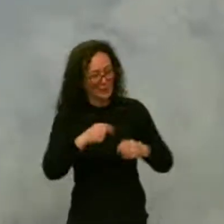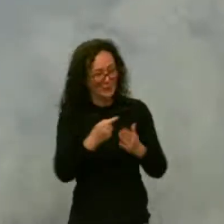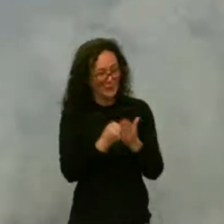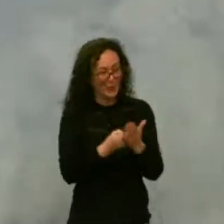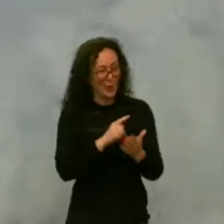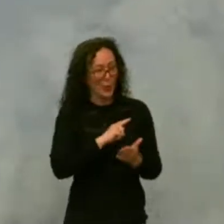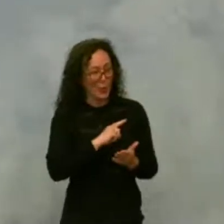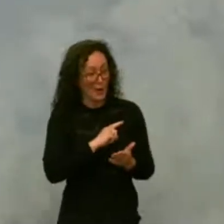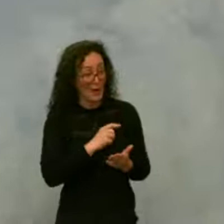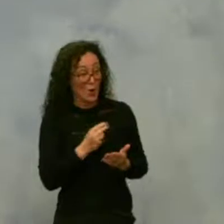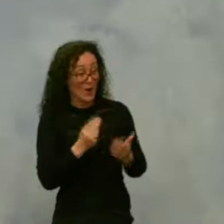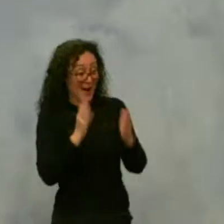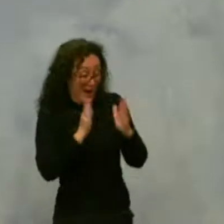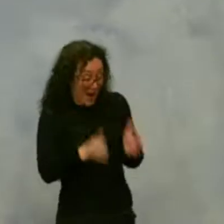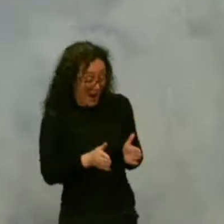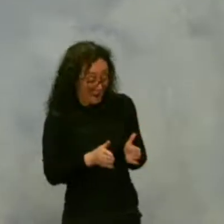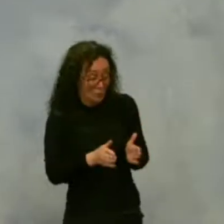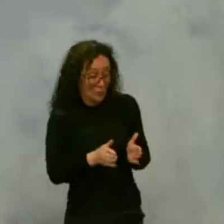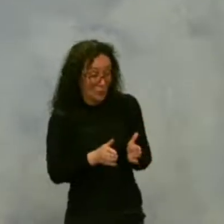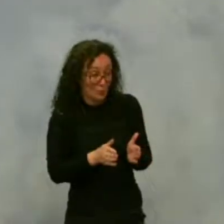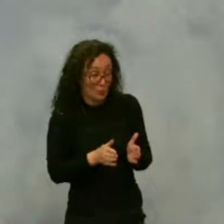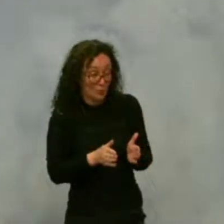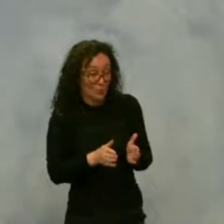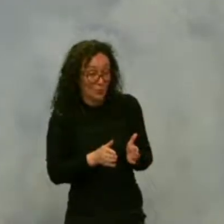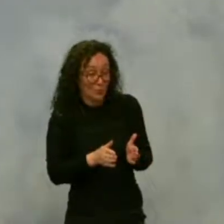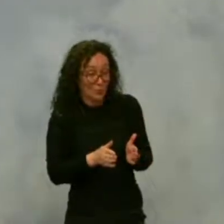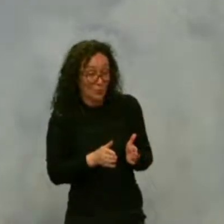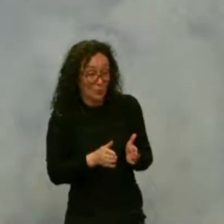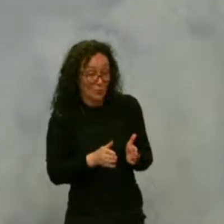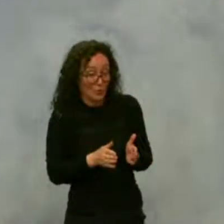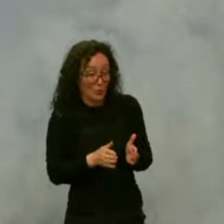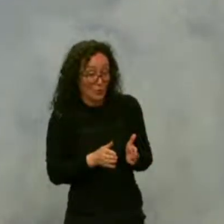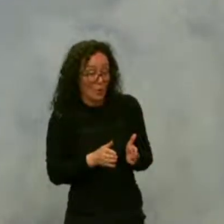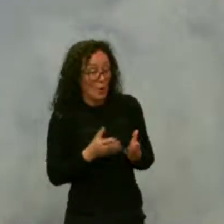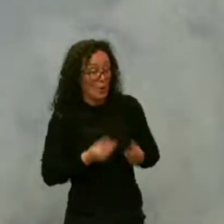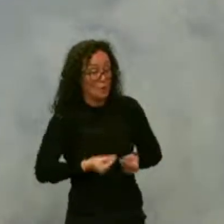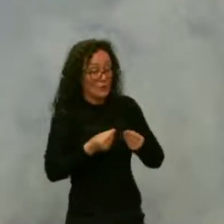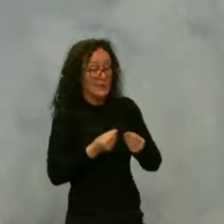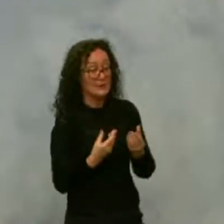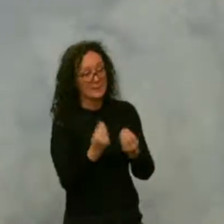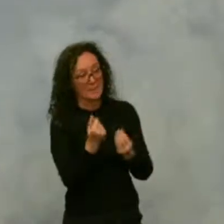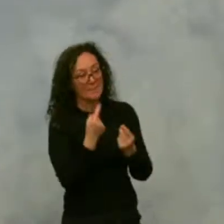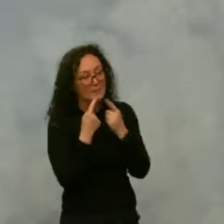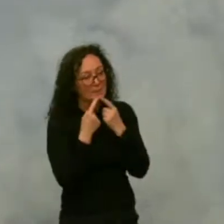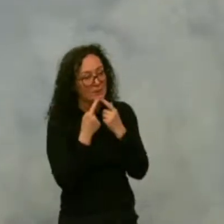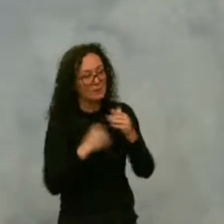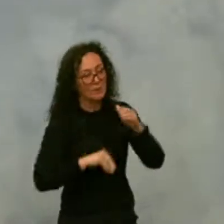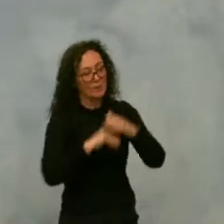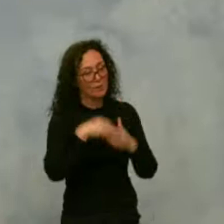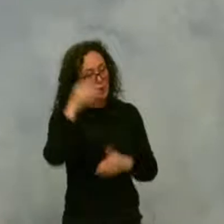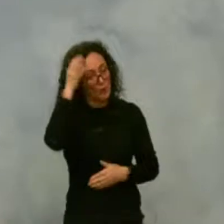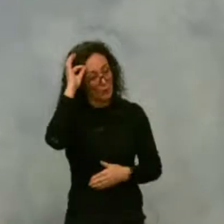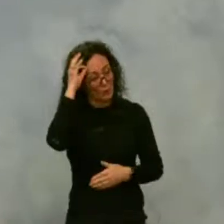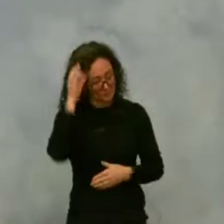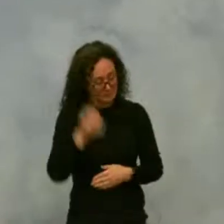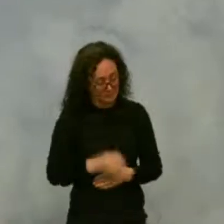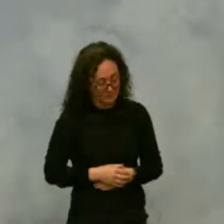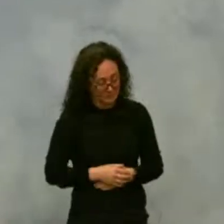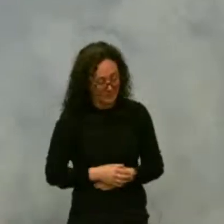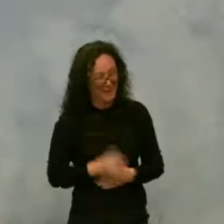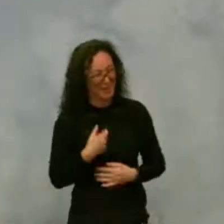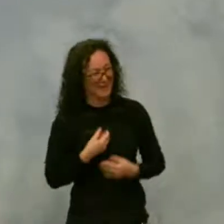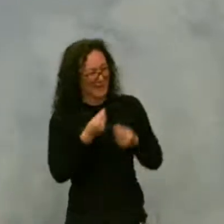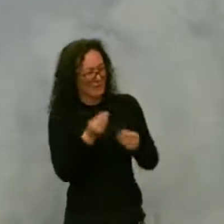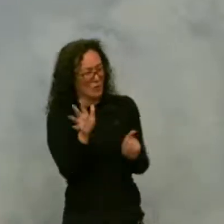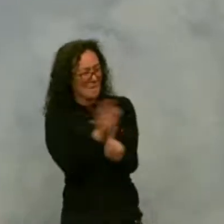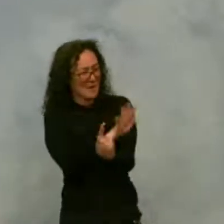required for some of this report to actually take the information to full council. I'll cover that in a second. So just in the background section